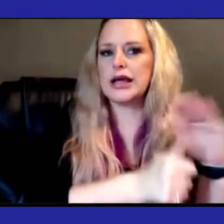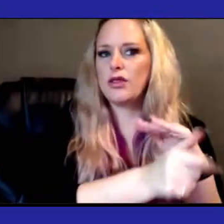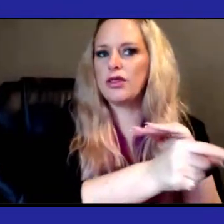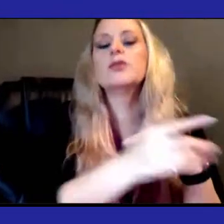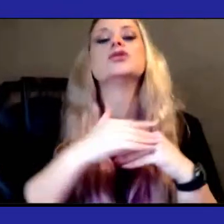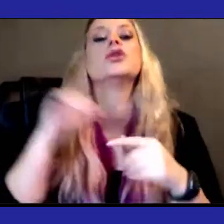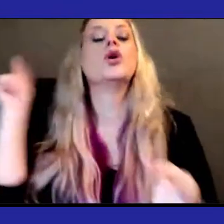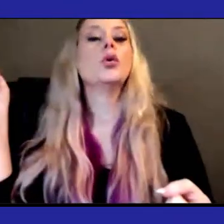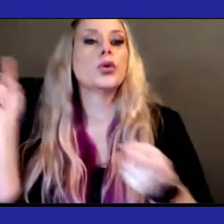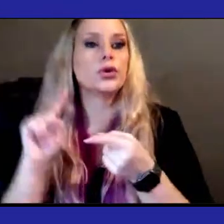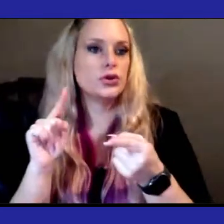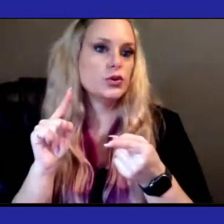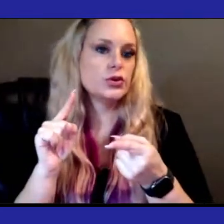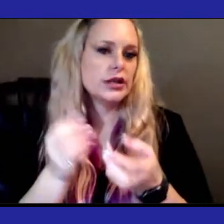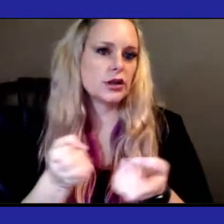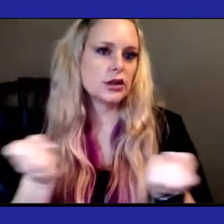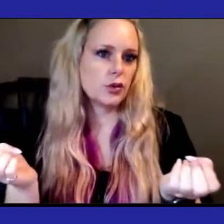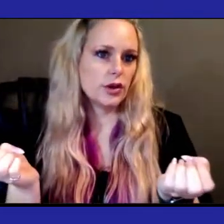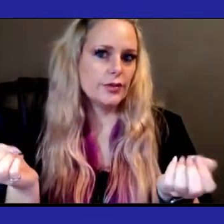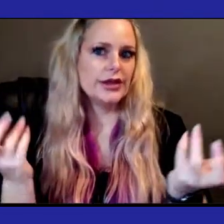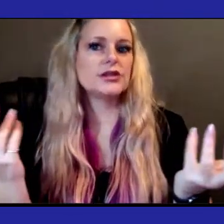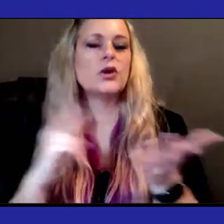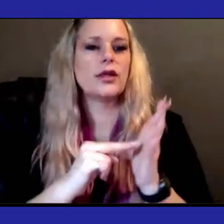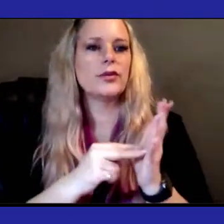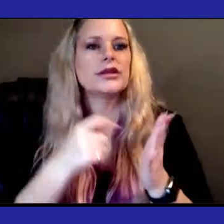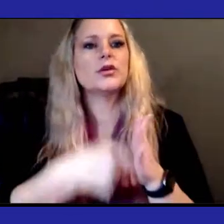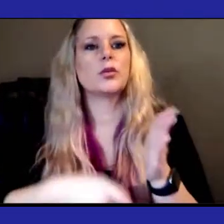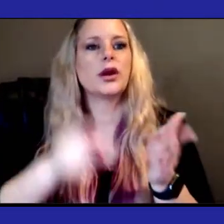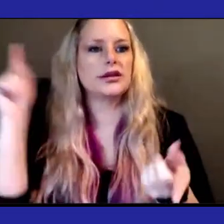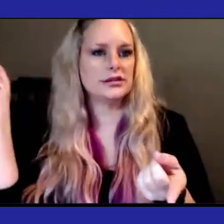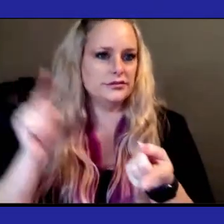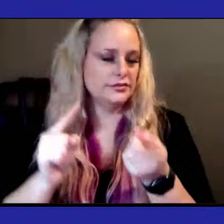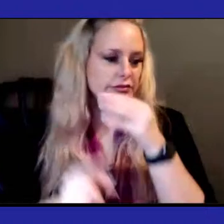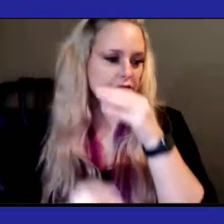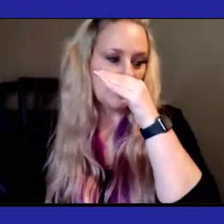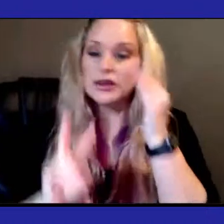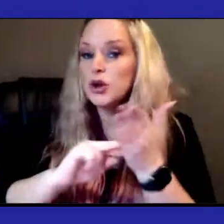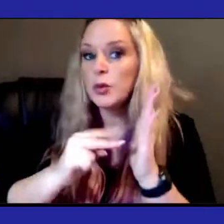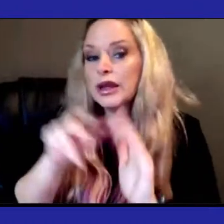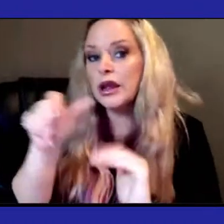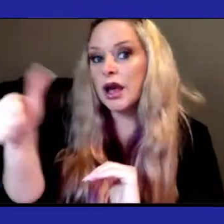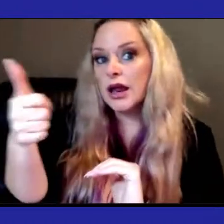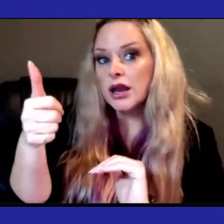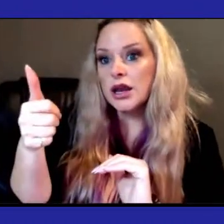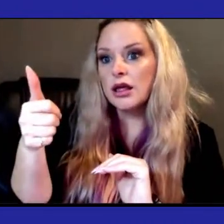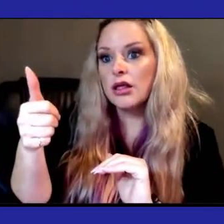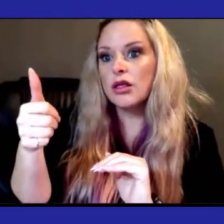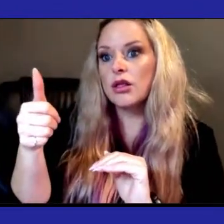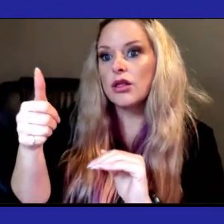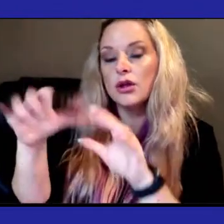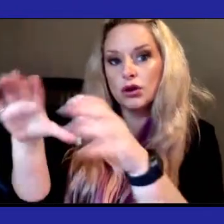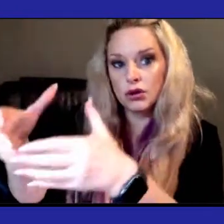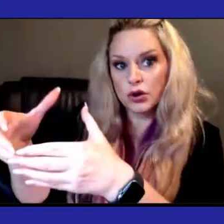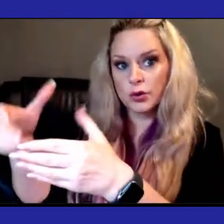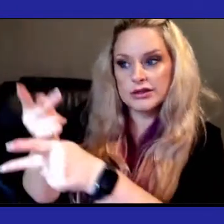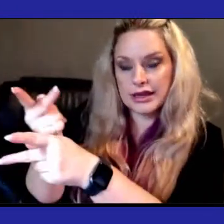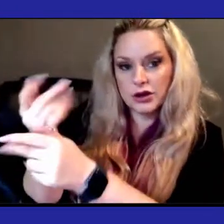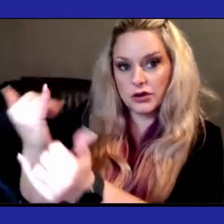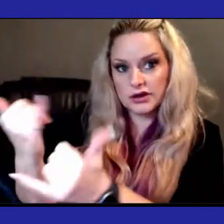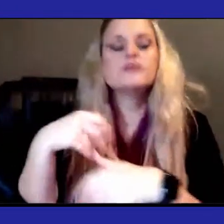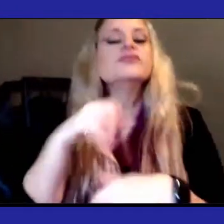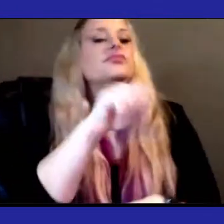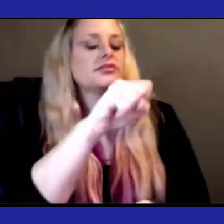equipment system-wide, the price went down. Oh, interesting. So do you mean somebody else is maintaining that now? Yeah. Oh, okay. So we have some